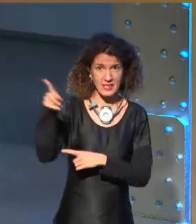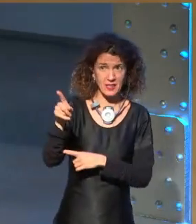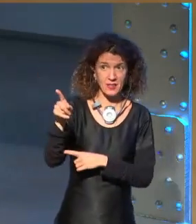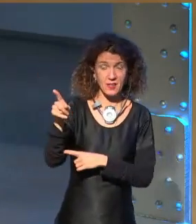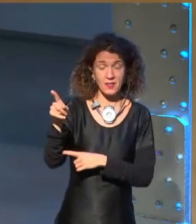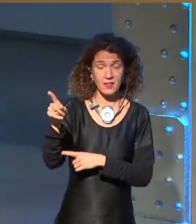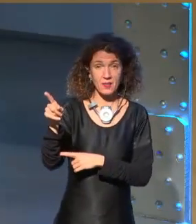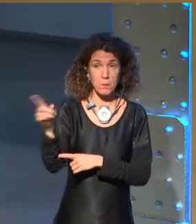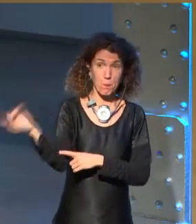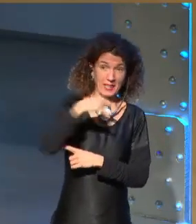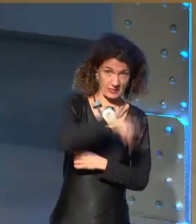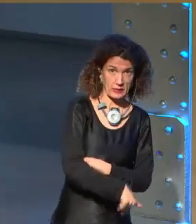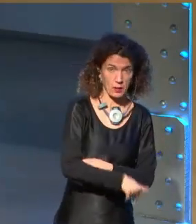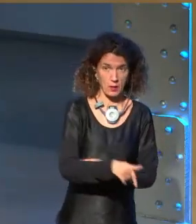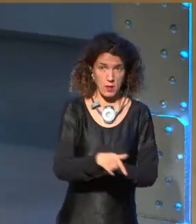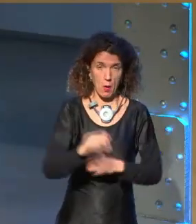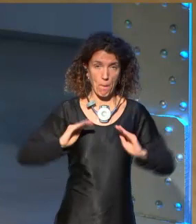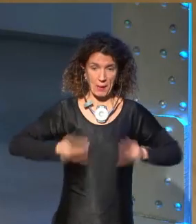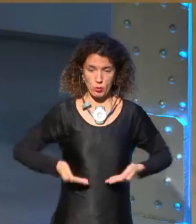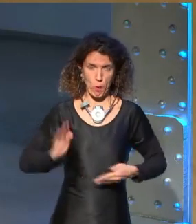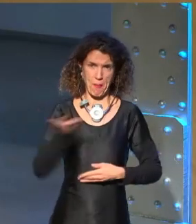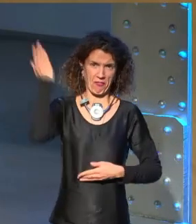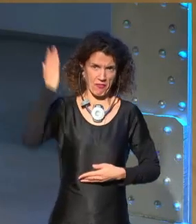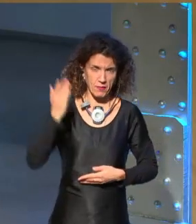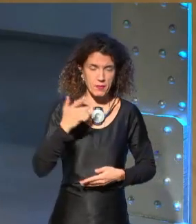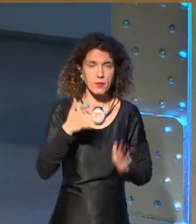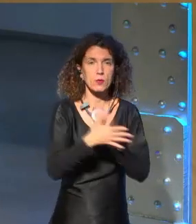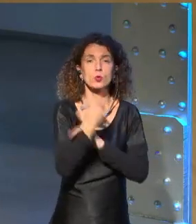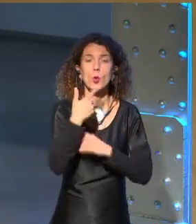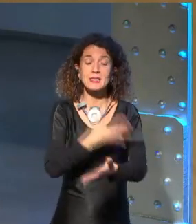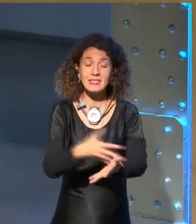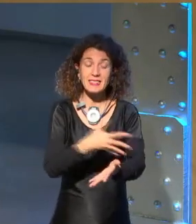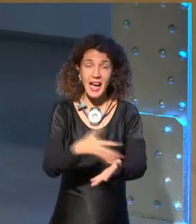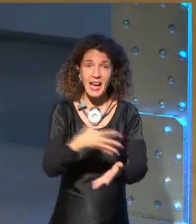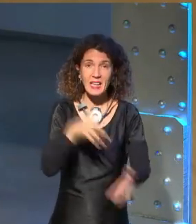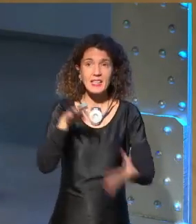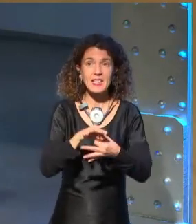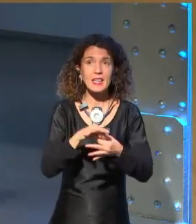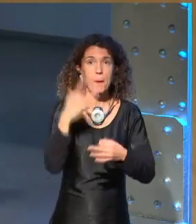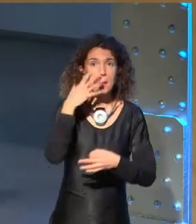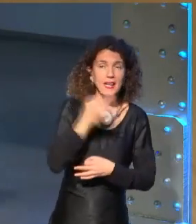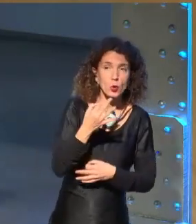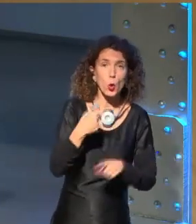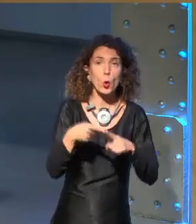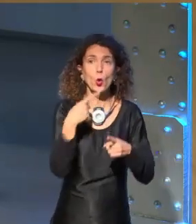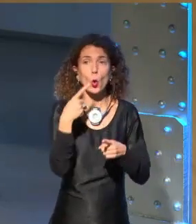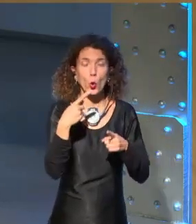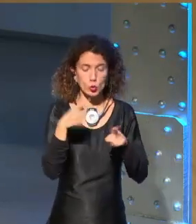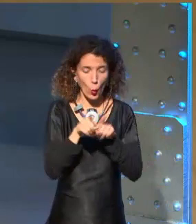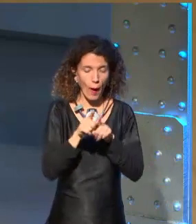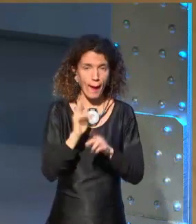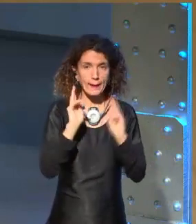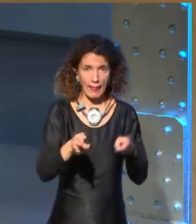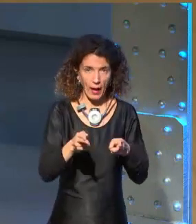scenes. That's the point there, okay? So, I'm not speaking about blood when I speak about that. I mean, blood is not so